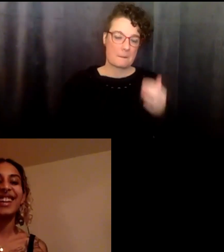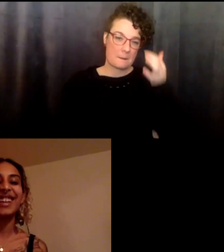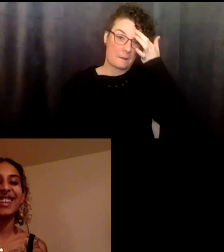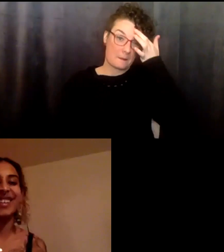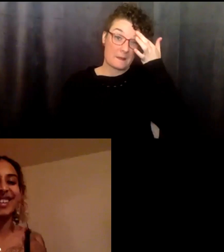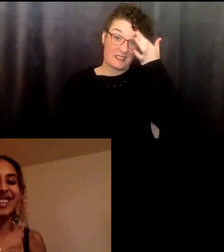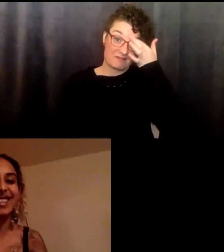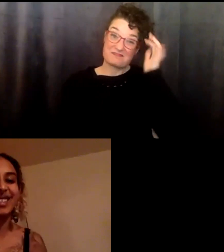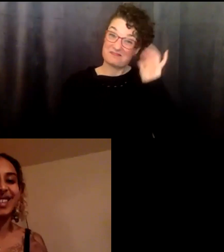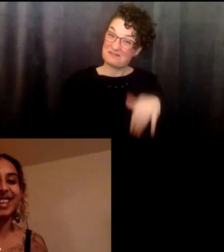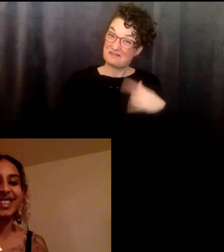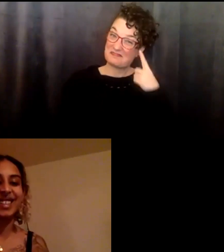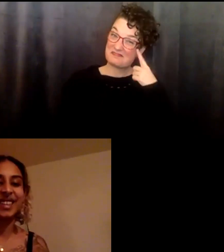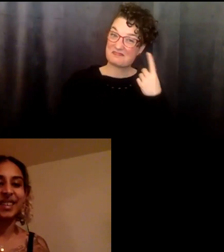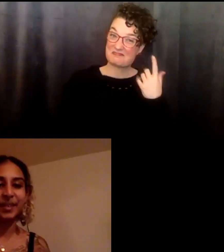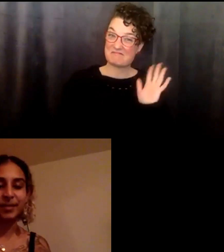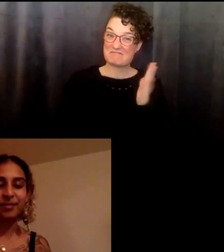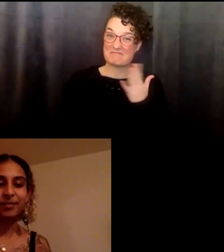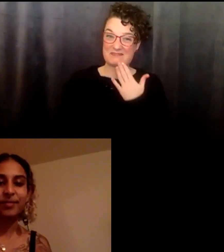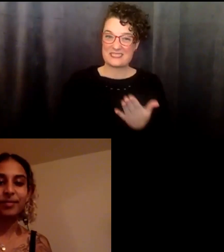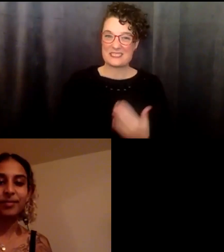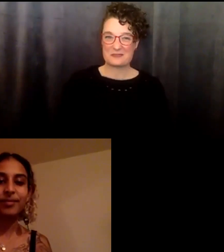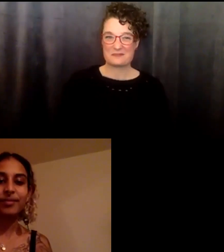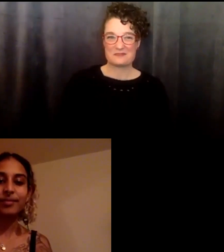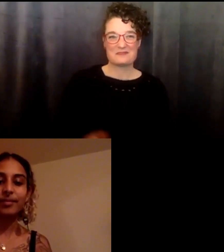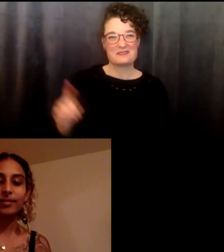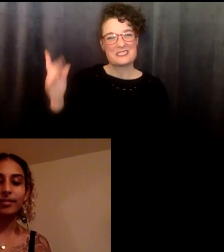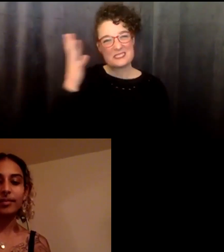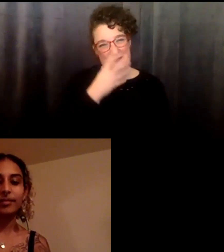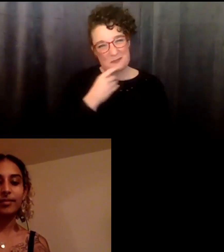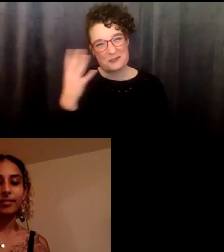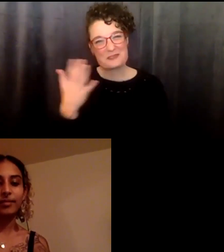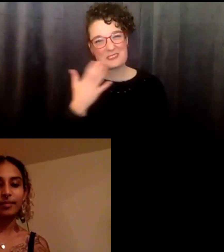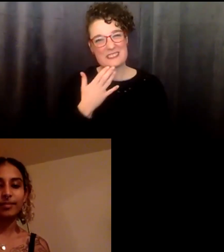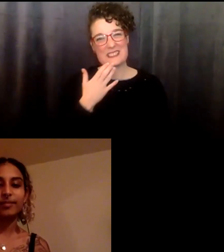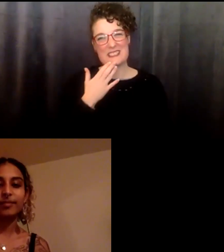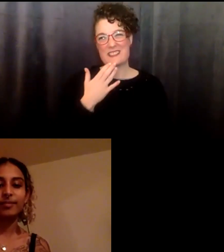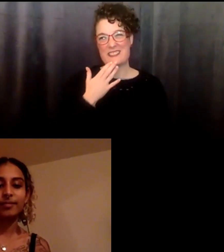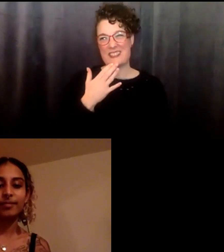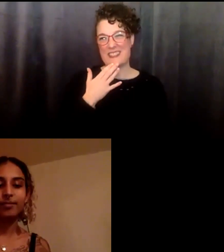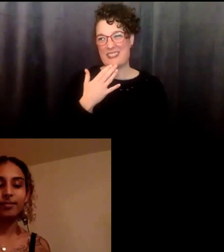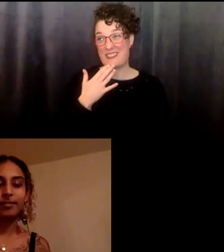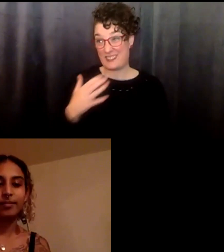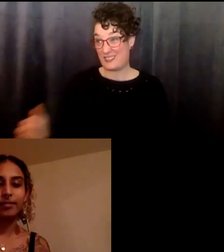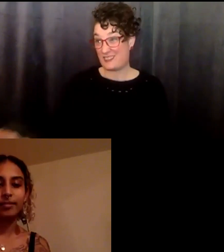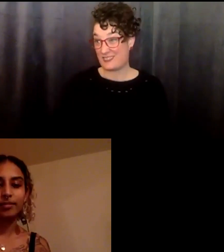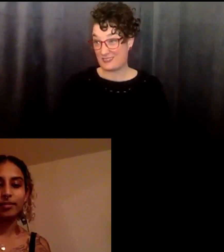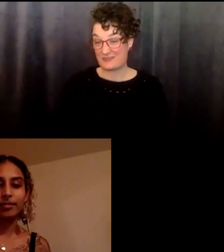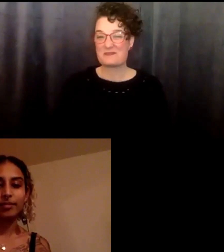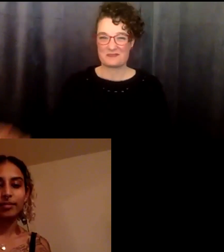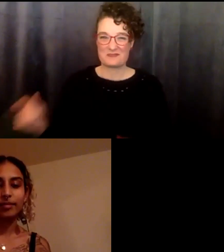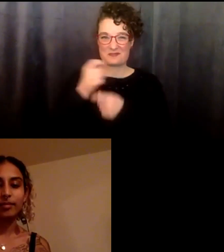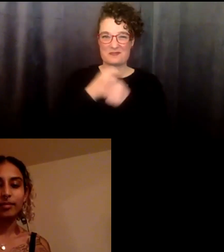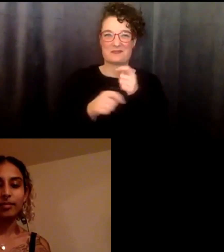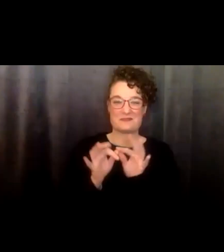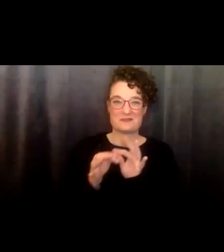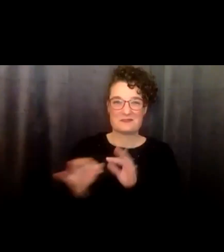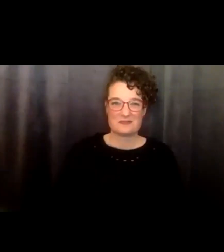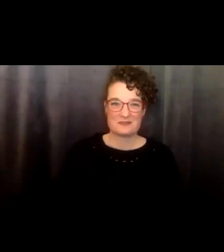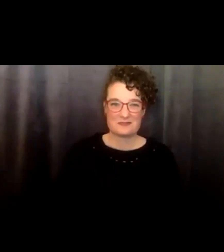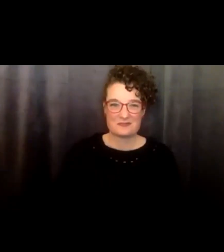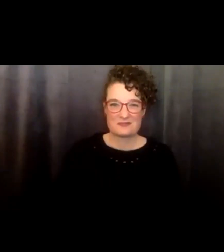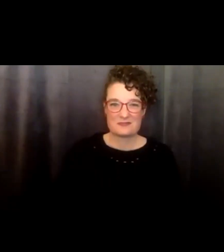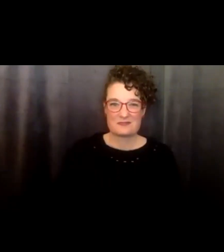Yeah, thank you. I think that's all I had to say. Beautiful. Thank you. Thank you, Menaja. Okay, and our